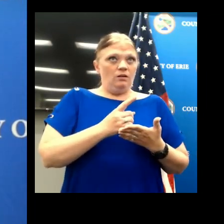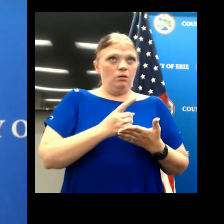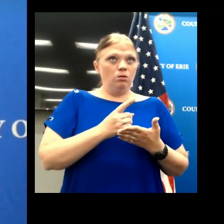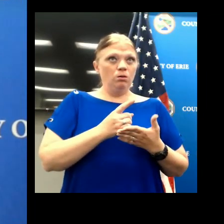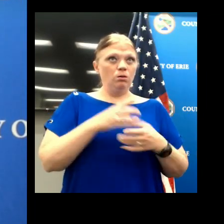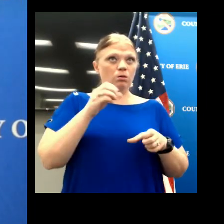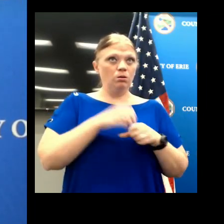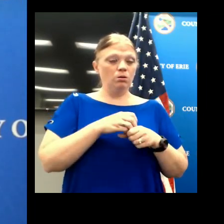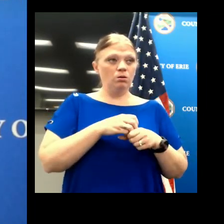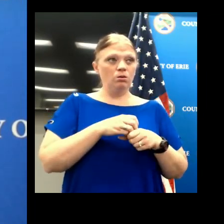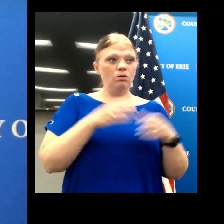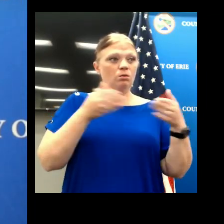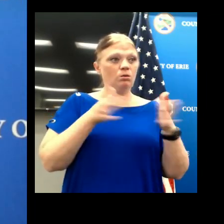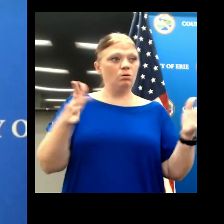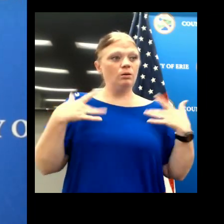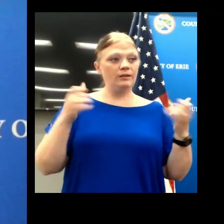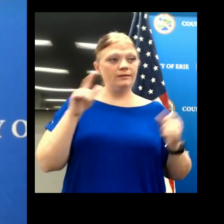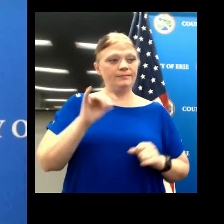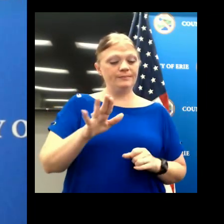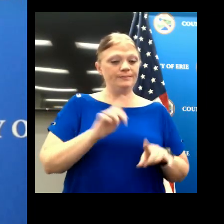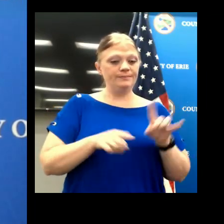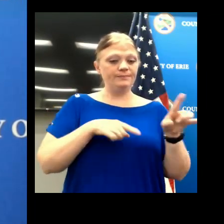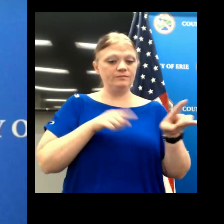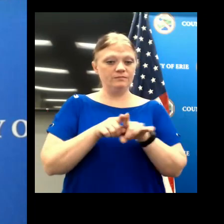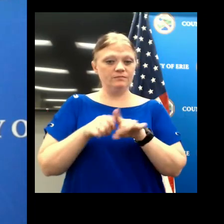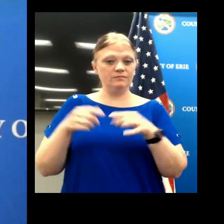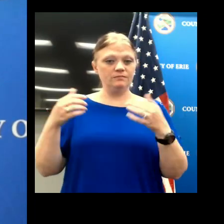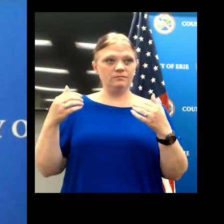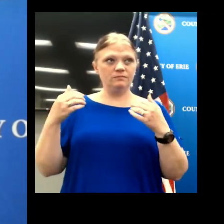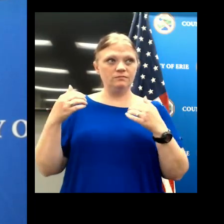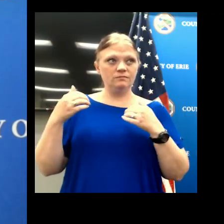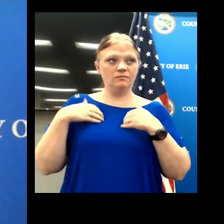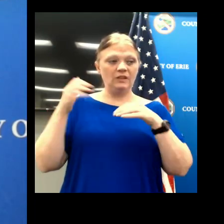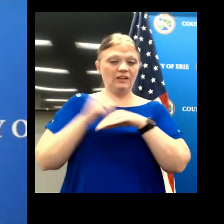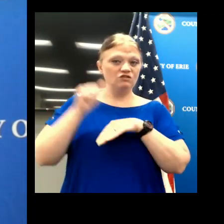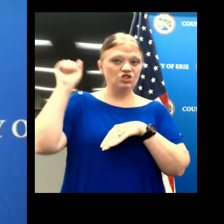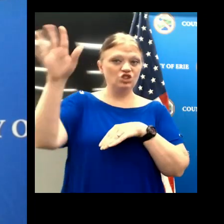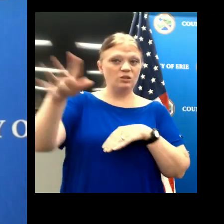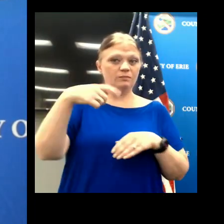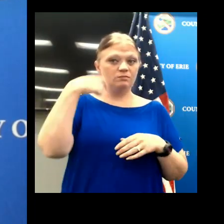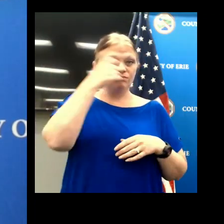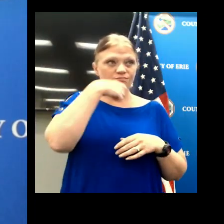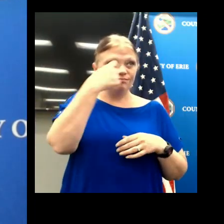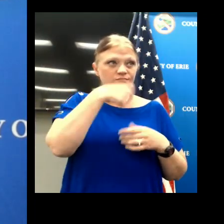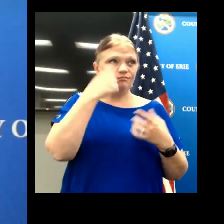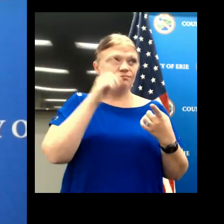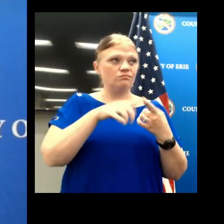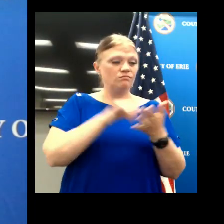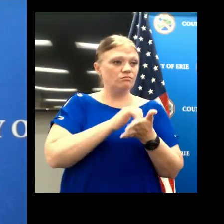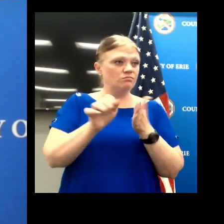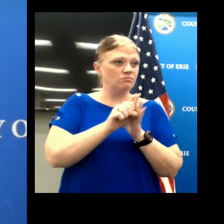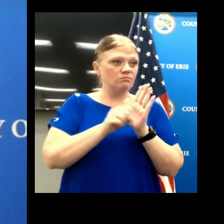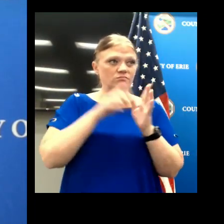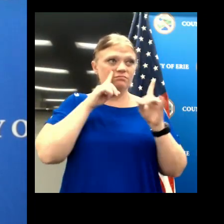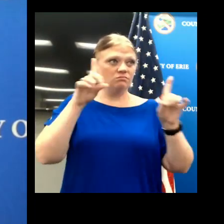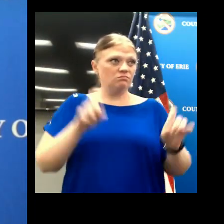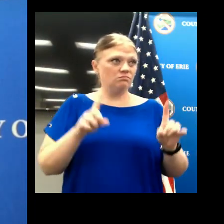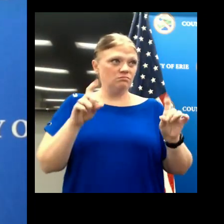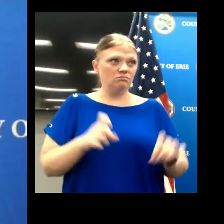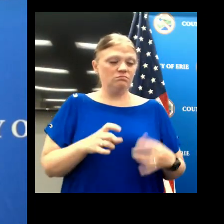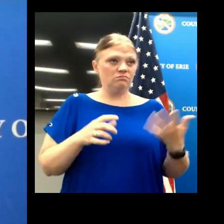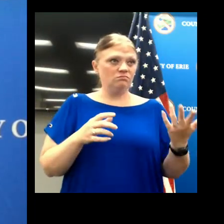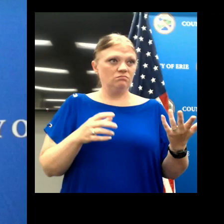public health lab, but we also have shipped out swabs that we have to New York State to do testing,